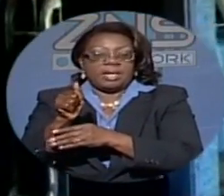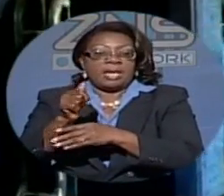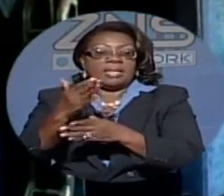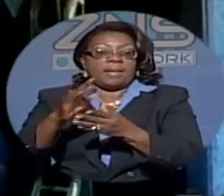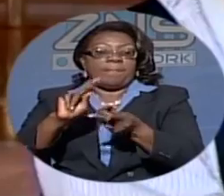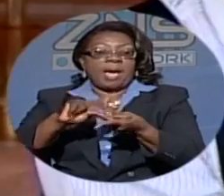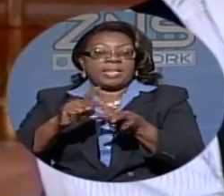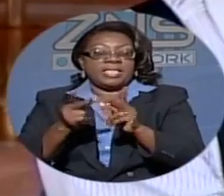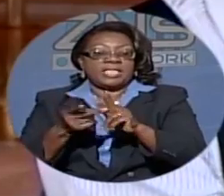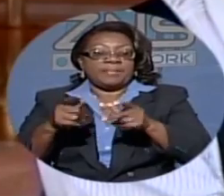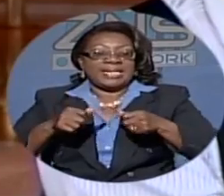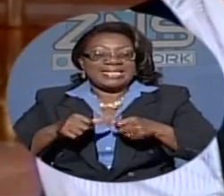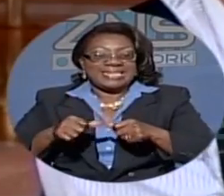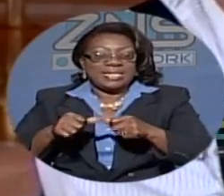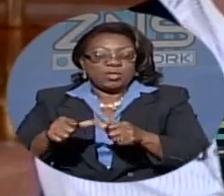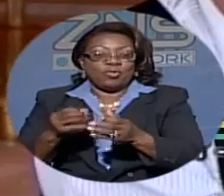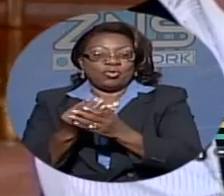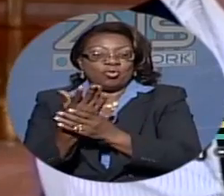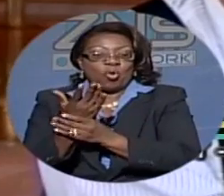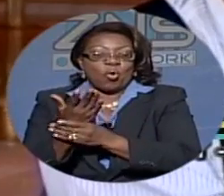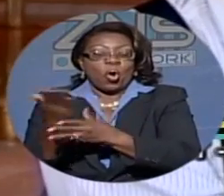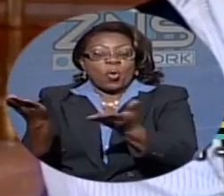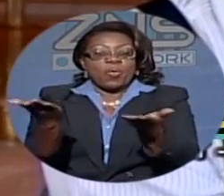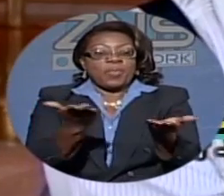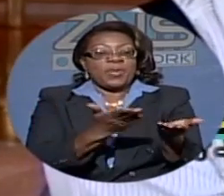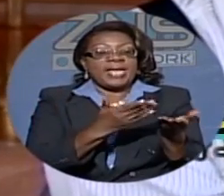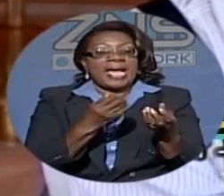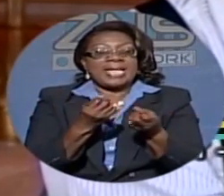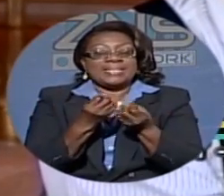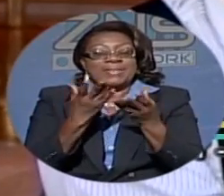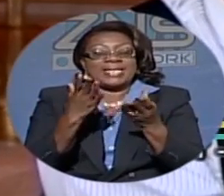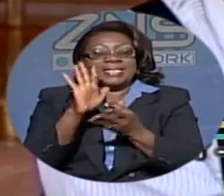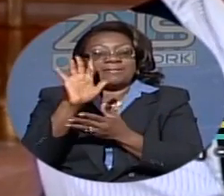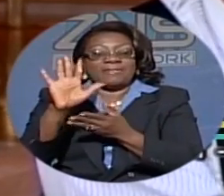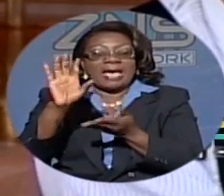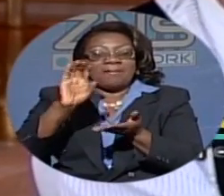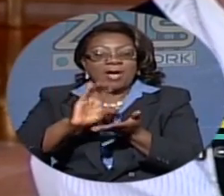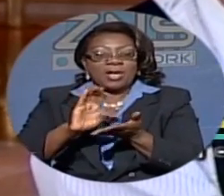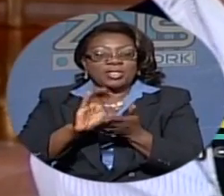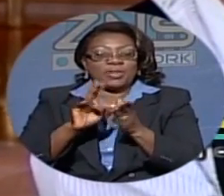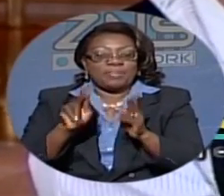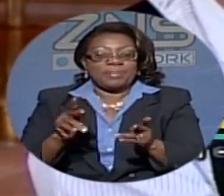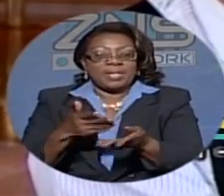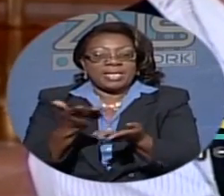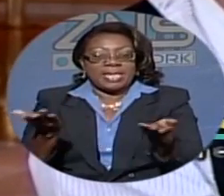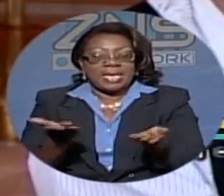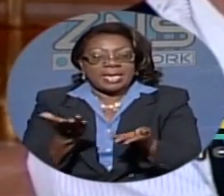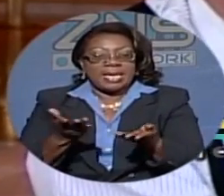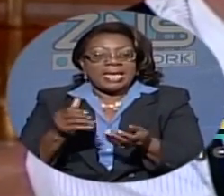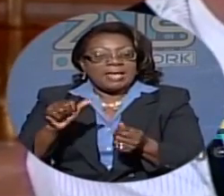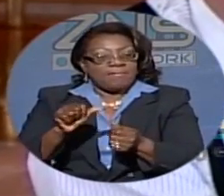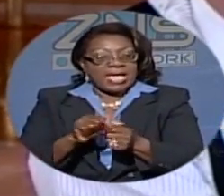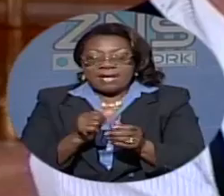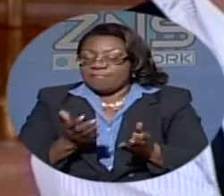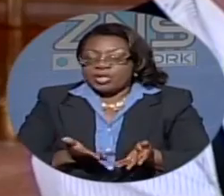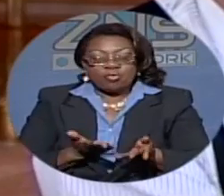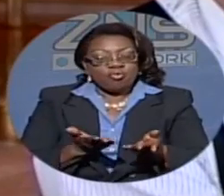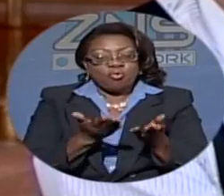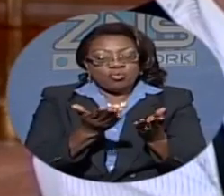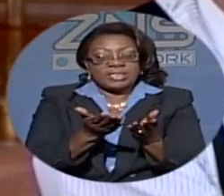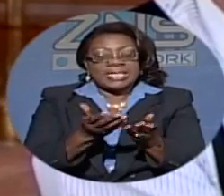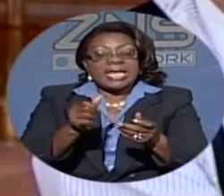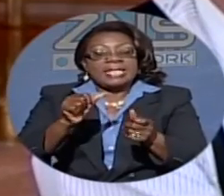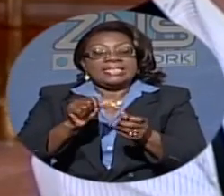bring as many as 500 people here during season, so 300, 400, 500 people staying on the island, staying